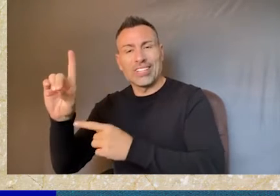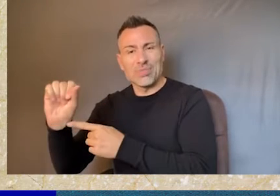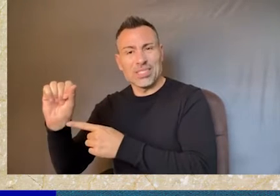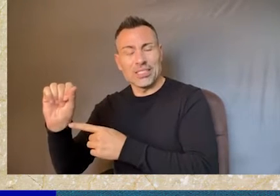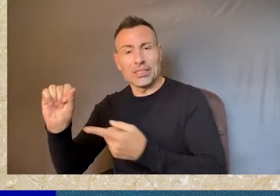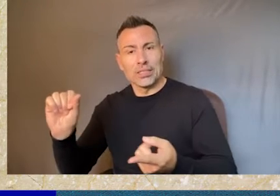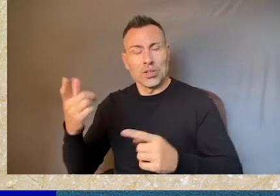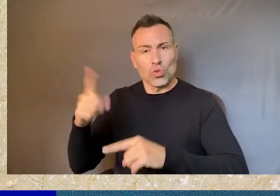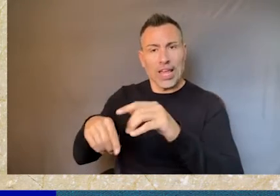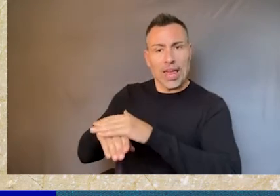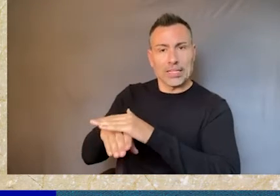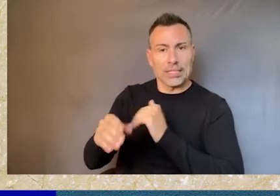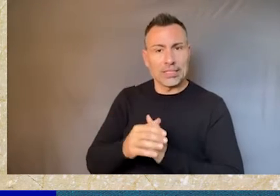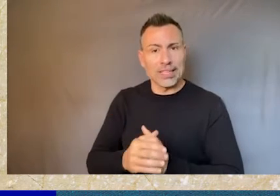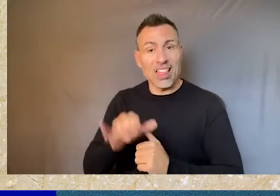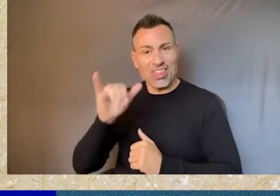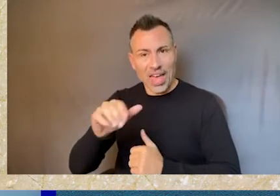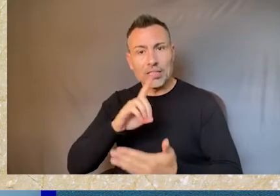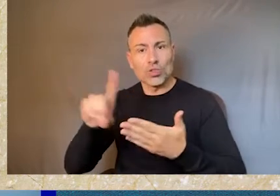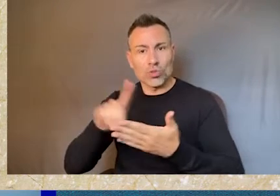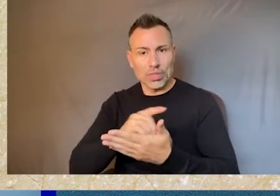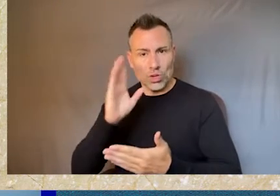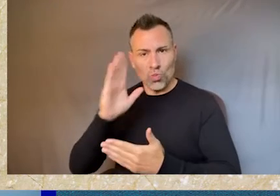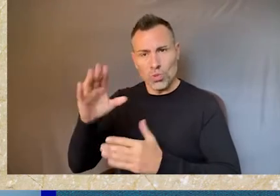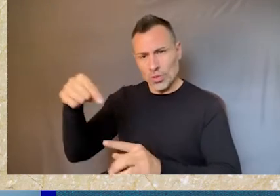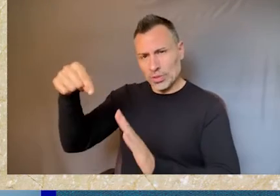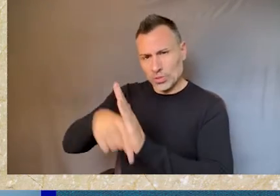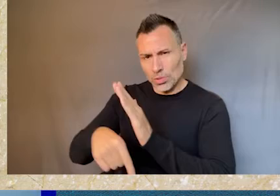and disability in a later webinar.